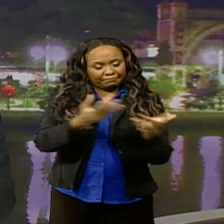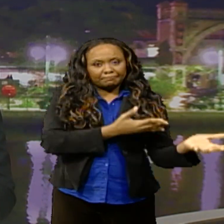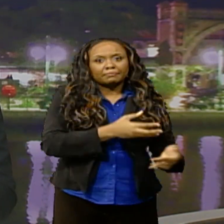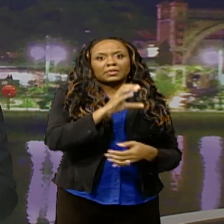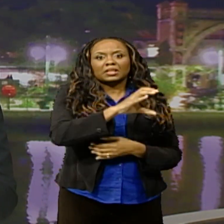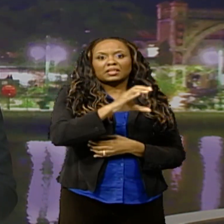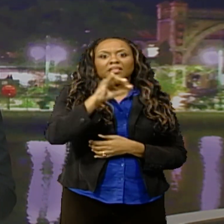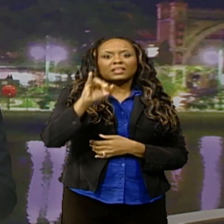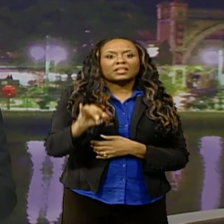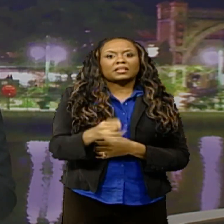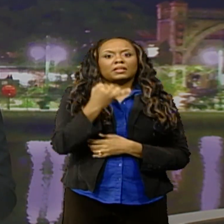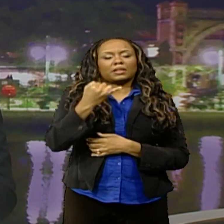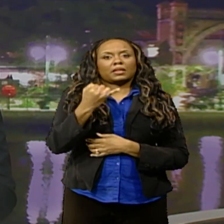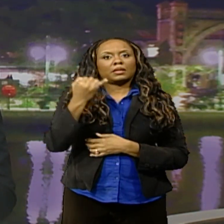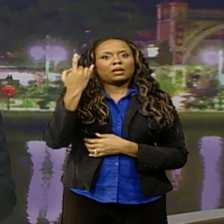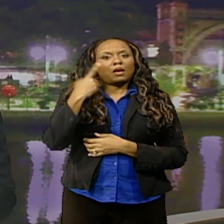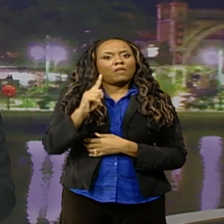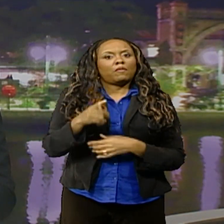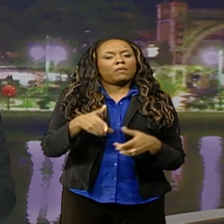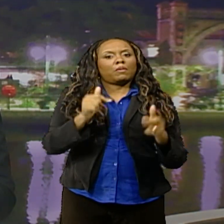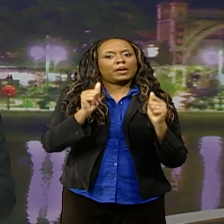Judicial Committee of the Privy Council.